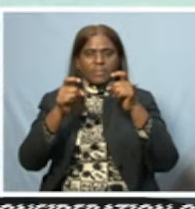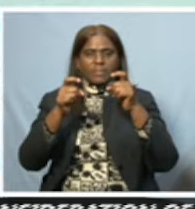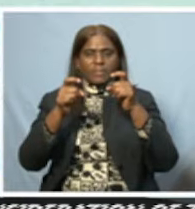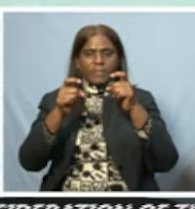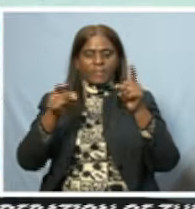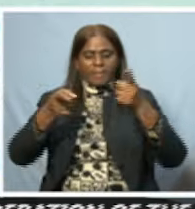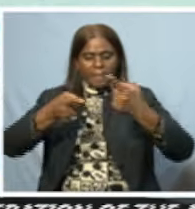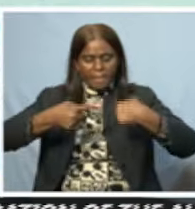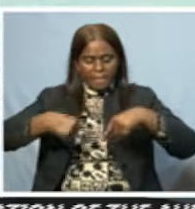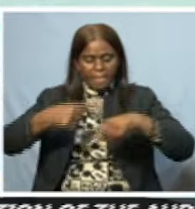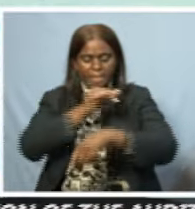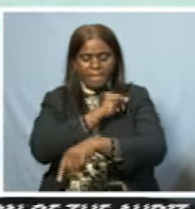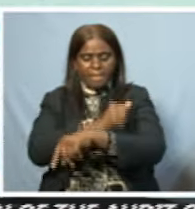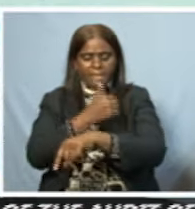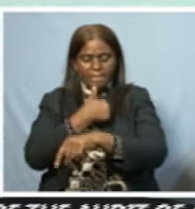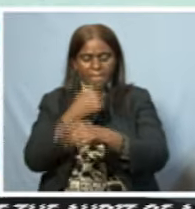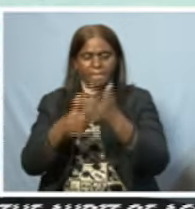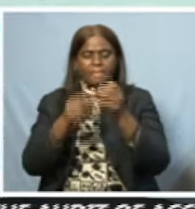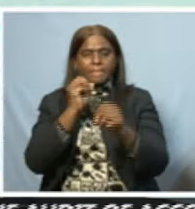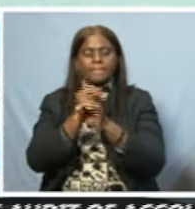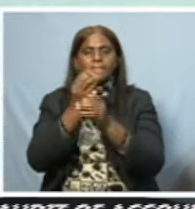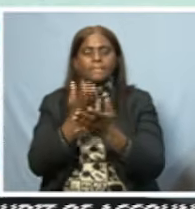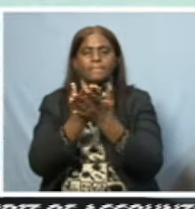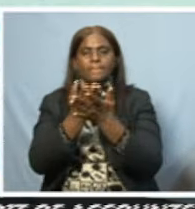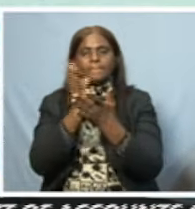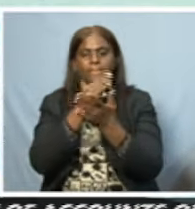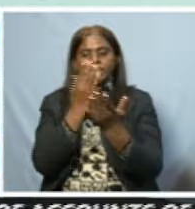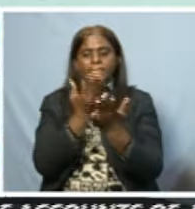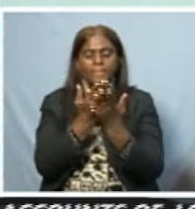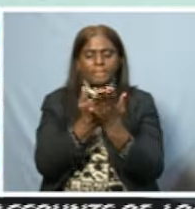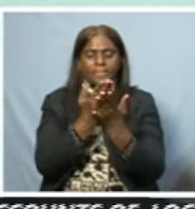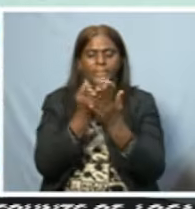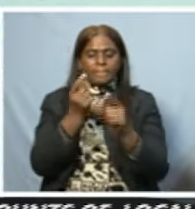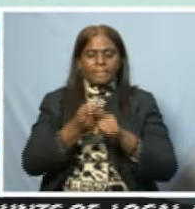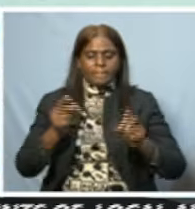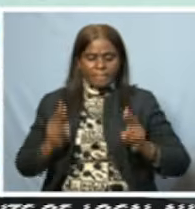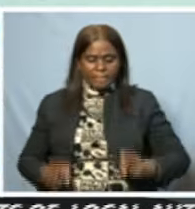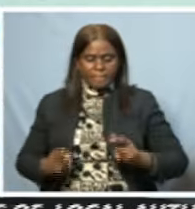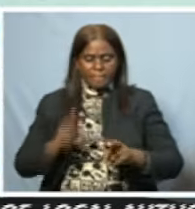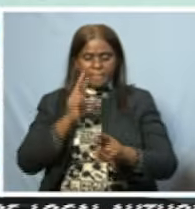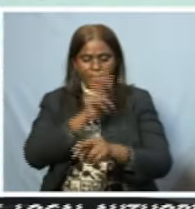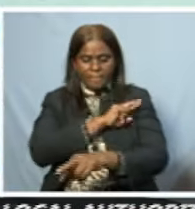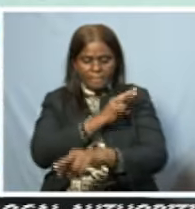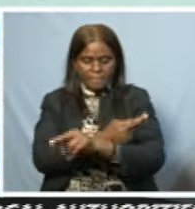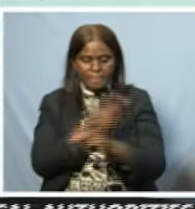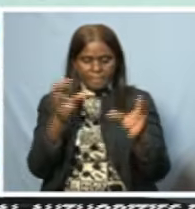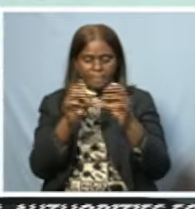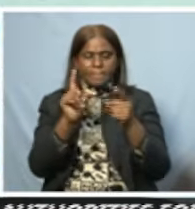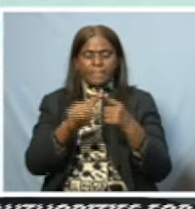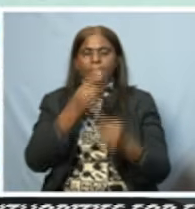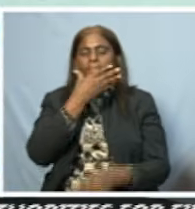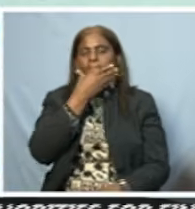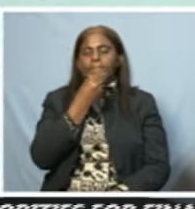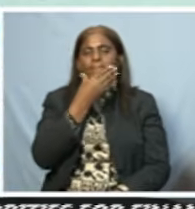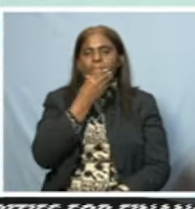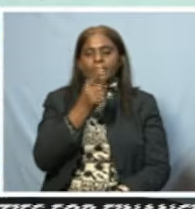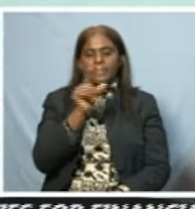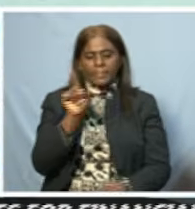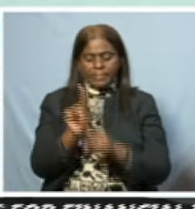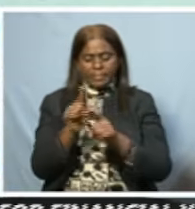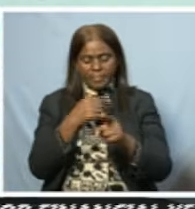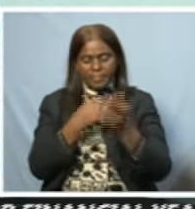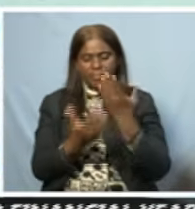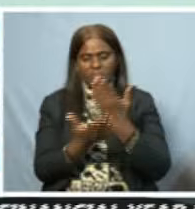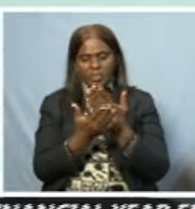the local authority has since submitted recommendations from the Human Resource Committee to the Commission, and we have